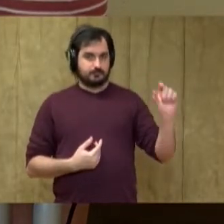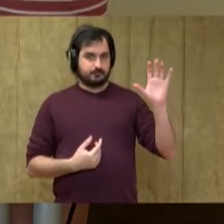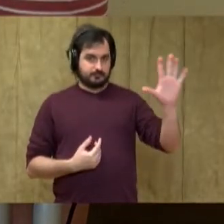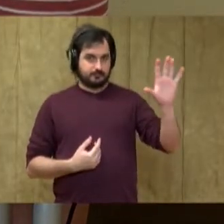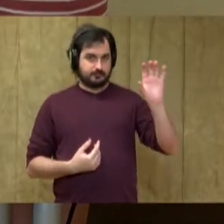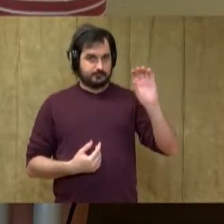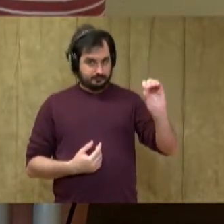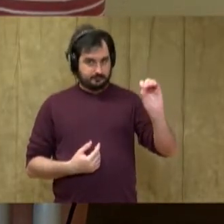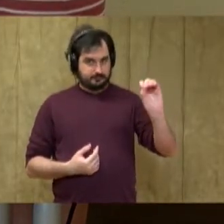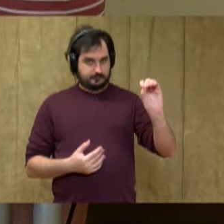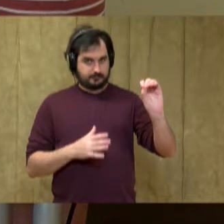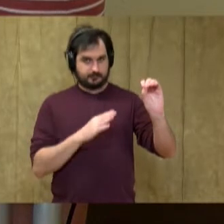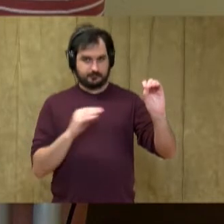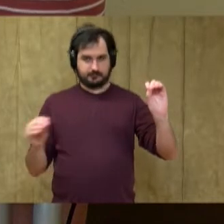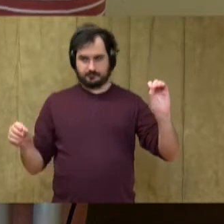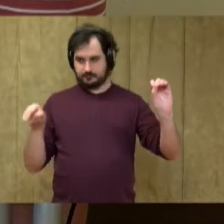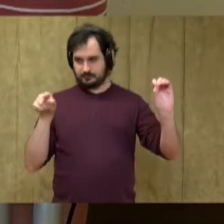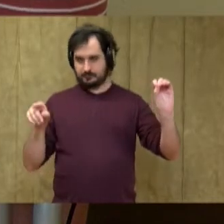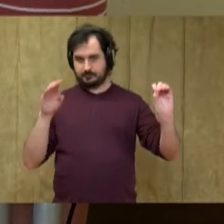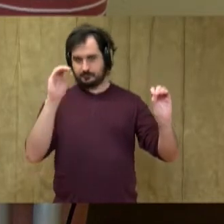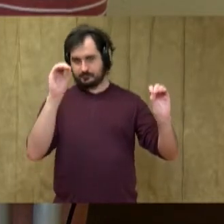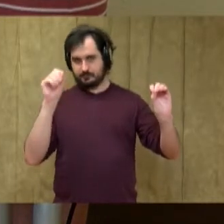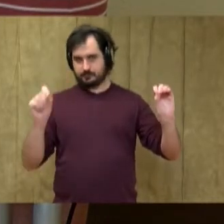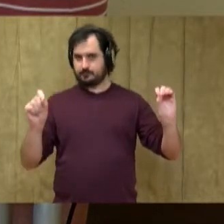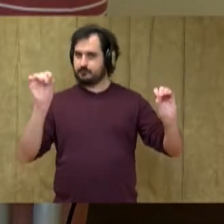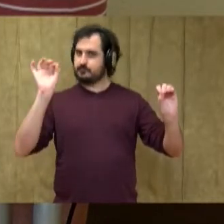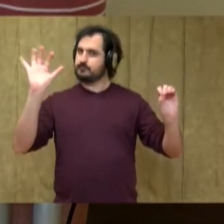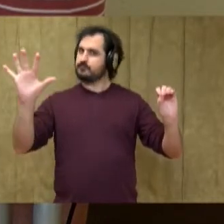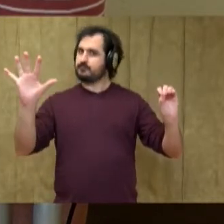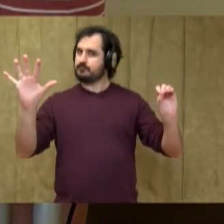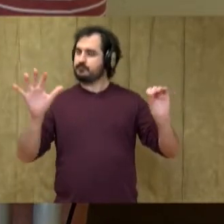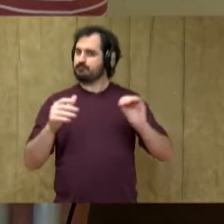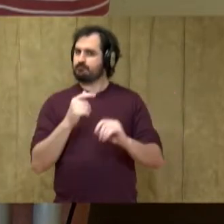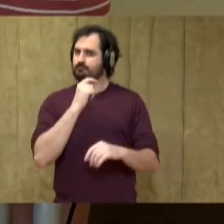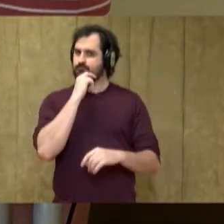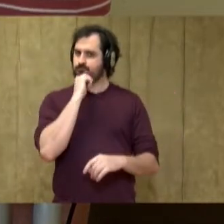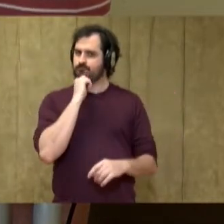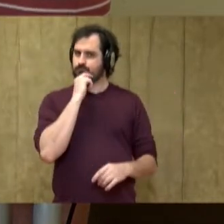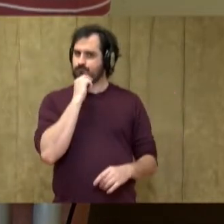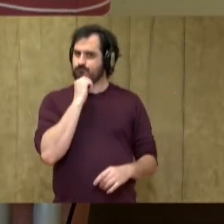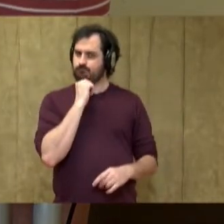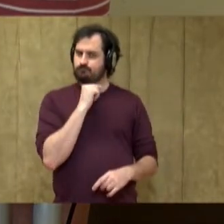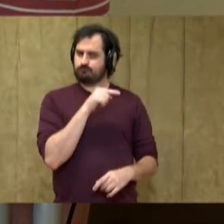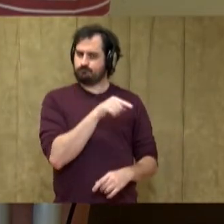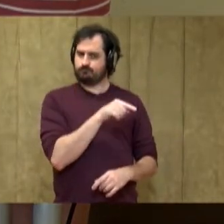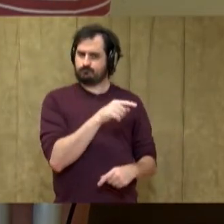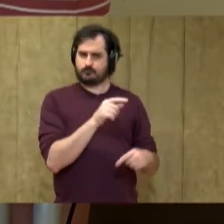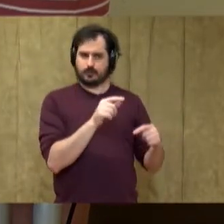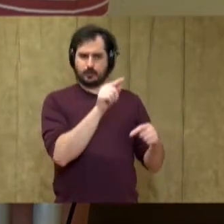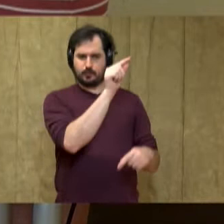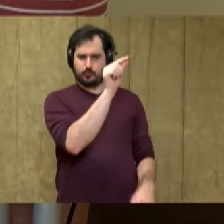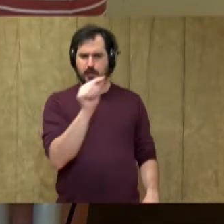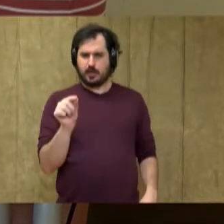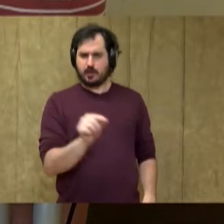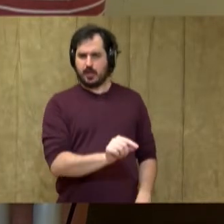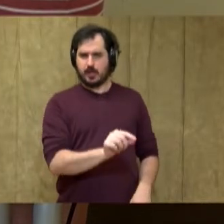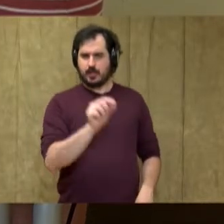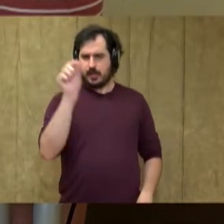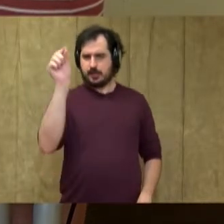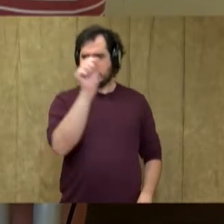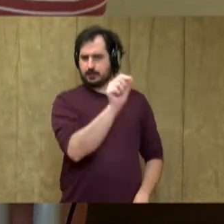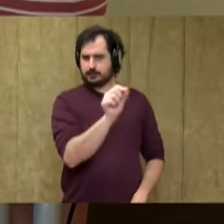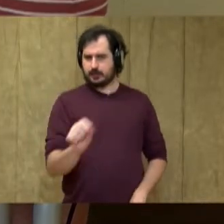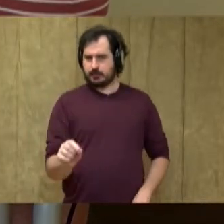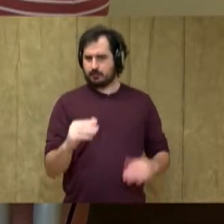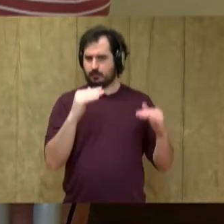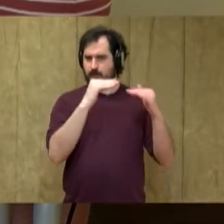50/100ths and 5/10ths. Are those greater than, less than, or equal? Well, let's